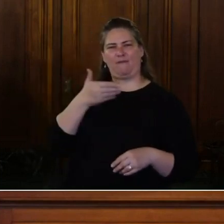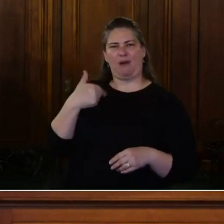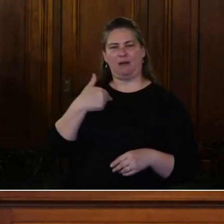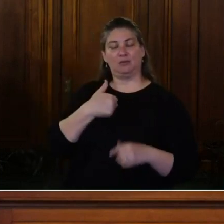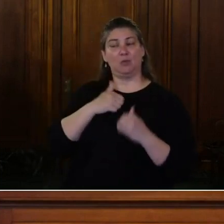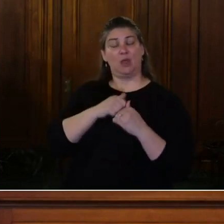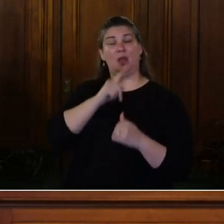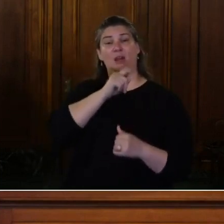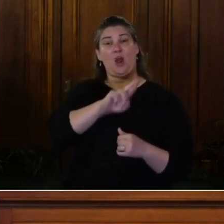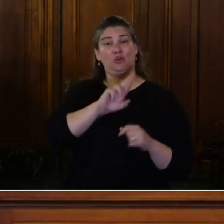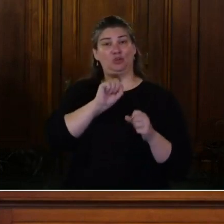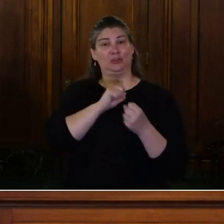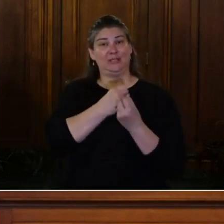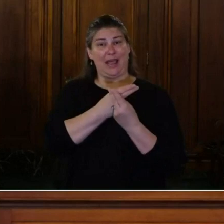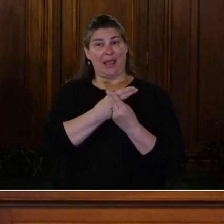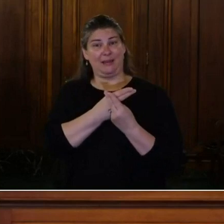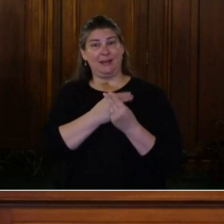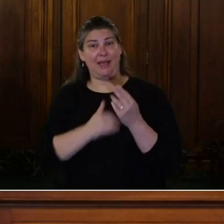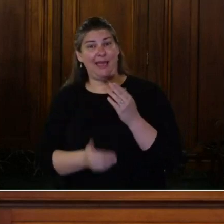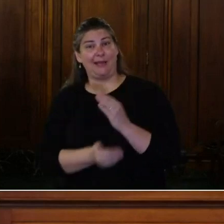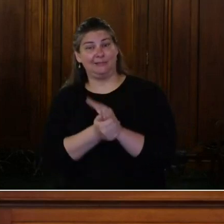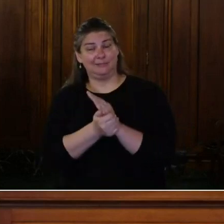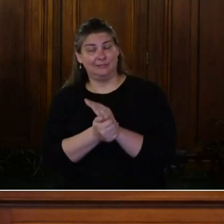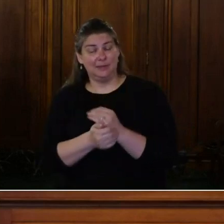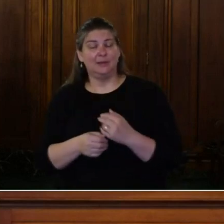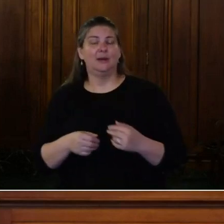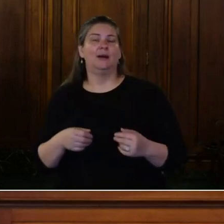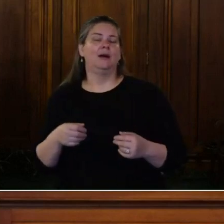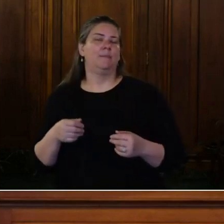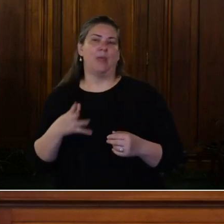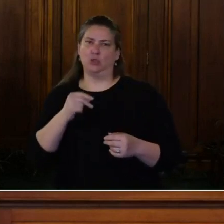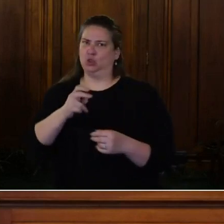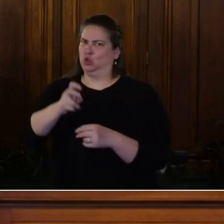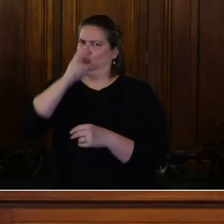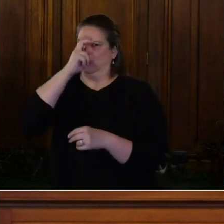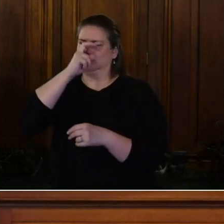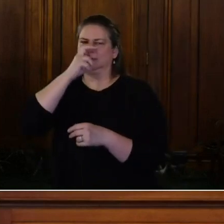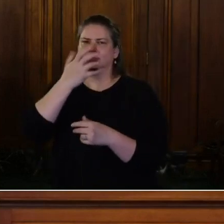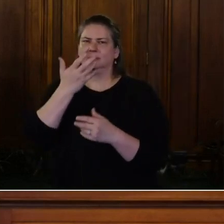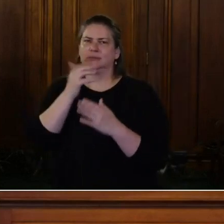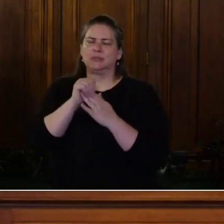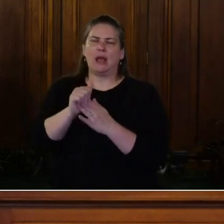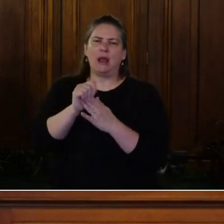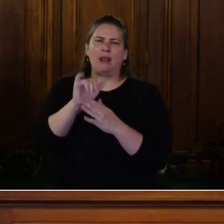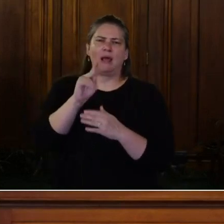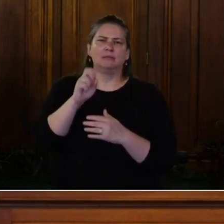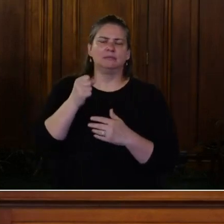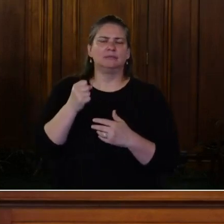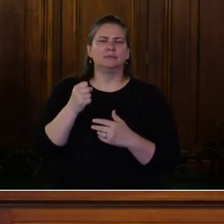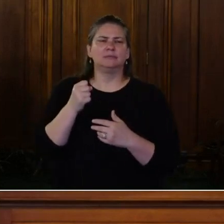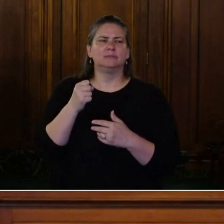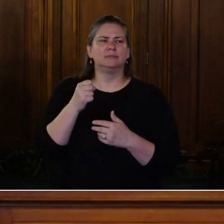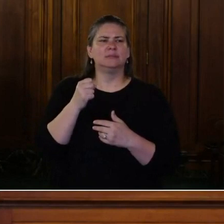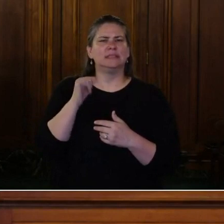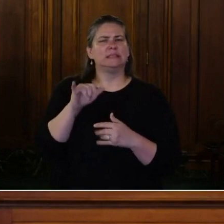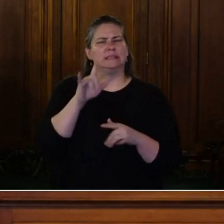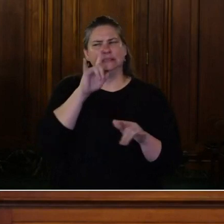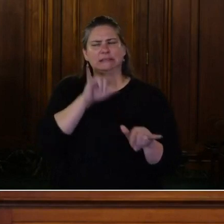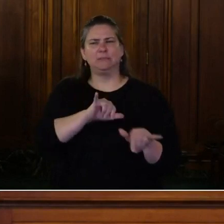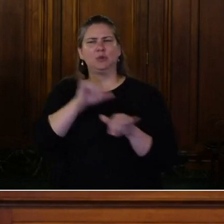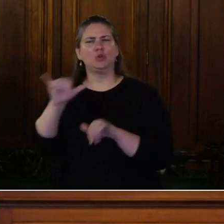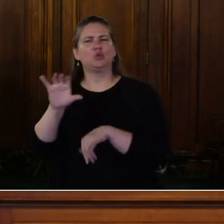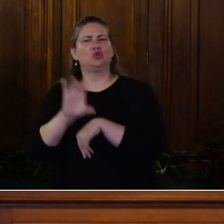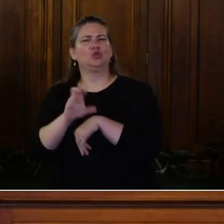Dr. Stack's input, and then a very strict set of guidelines. In many ways, it's very similar to what